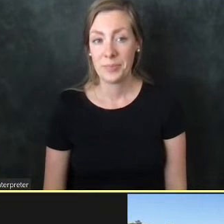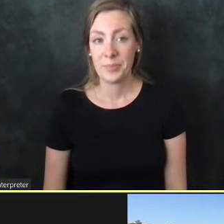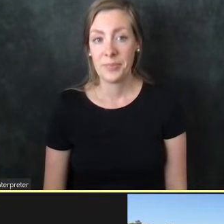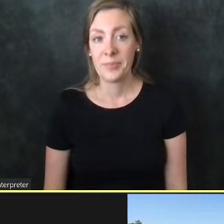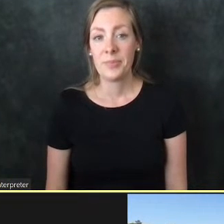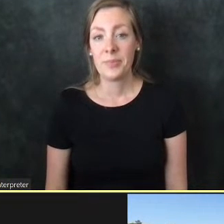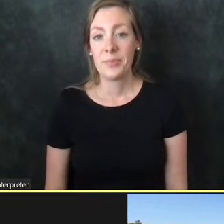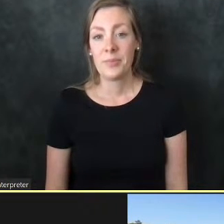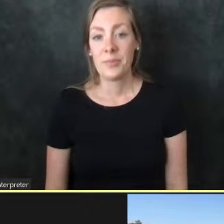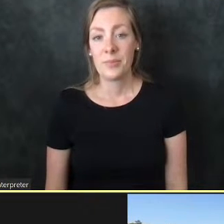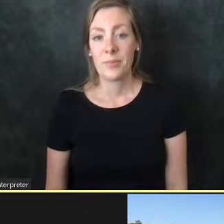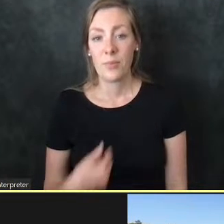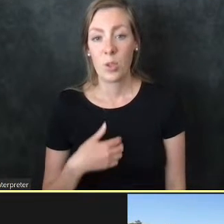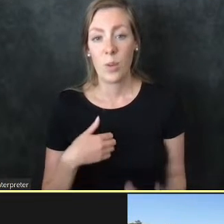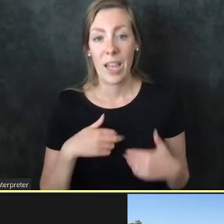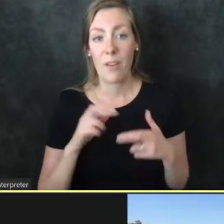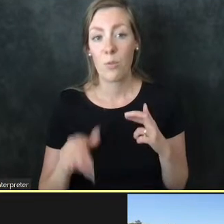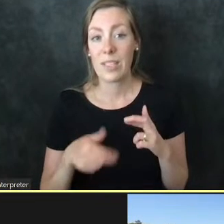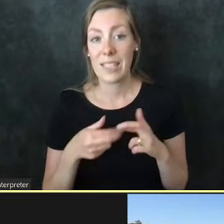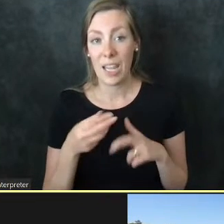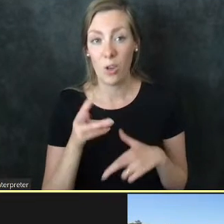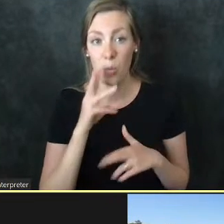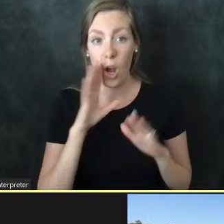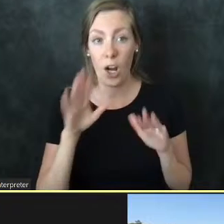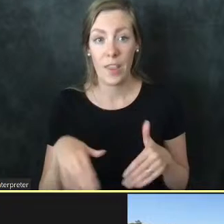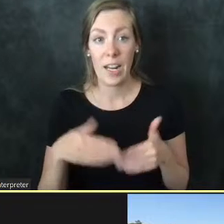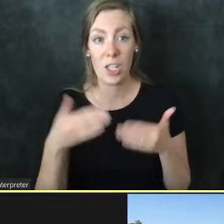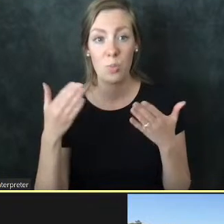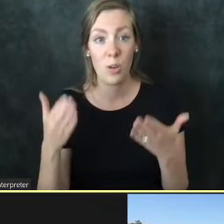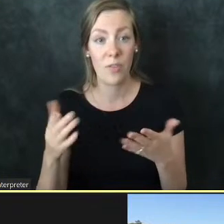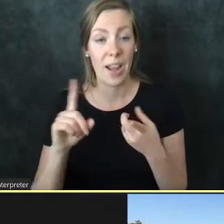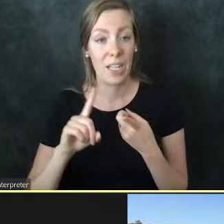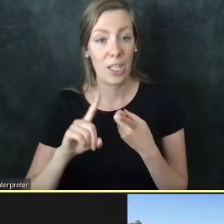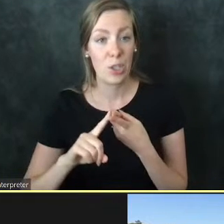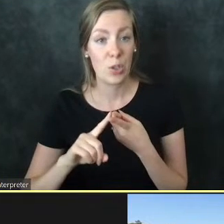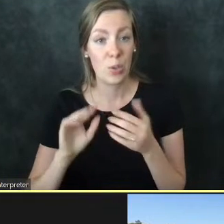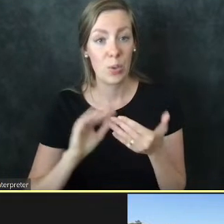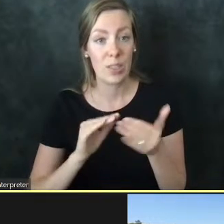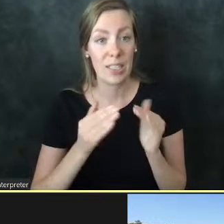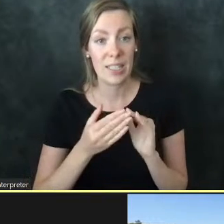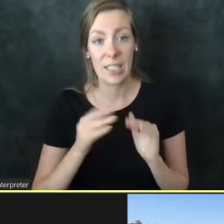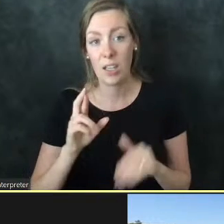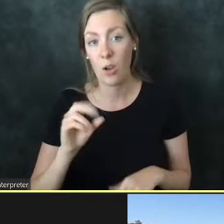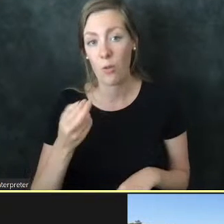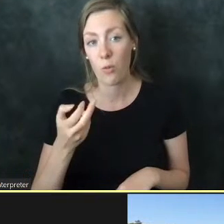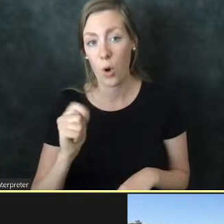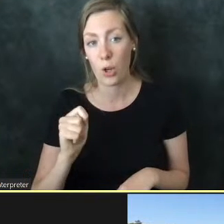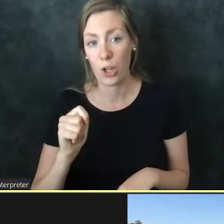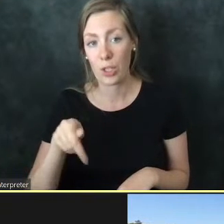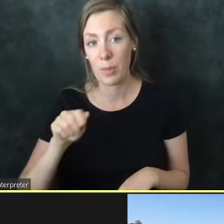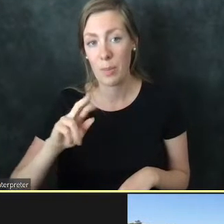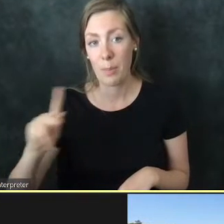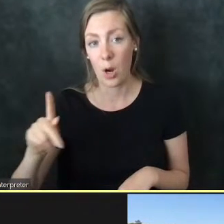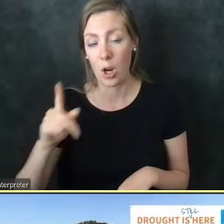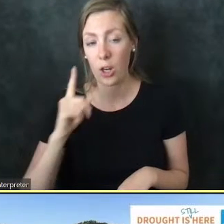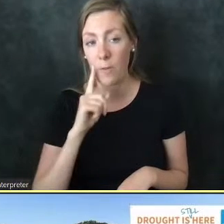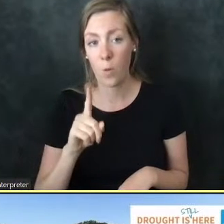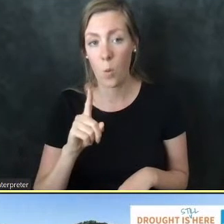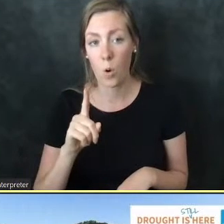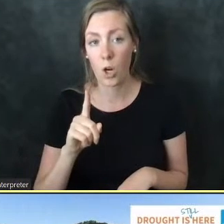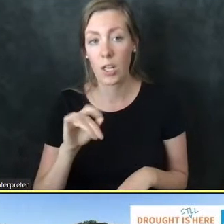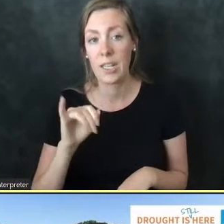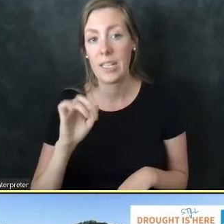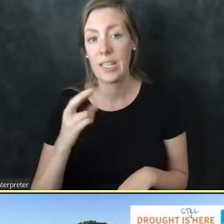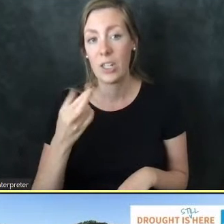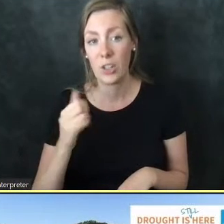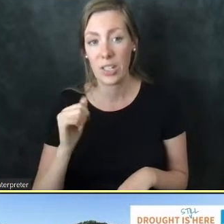lugares. have recycled water También that is tenemos agua provided to reciclada que the está city of subiendo Roanoke Park for al urban irrigation and a sistema small